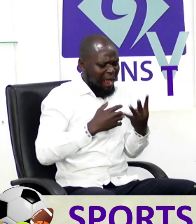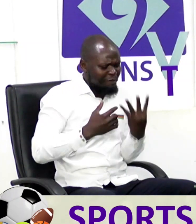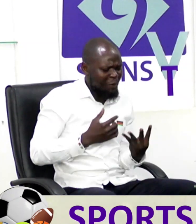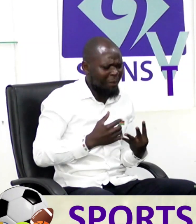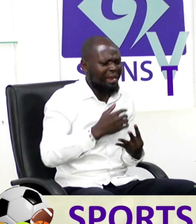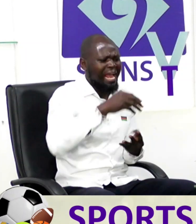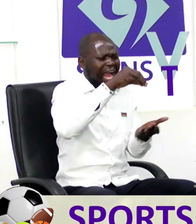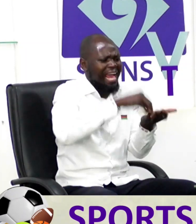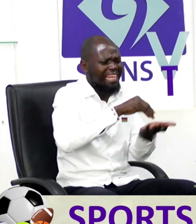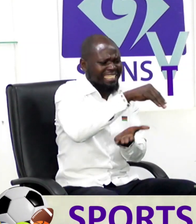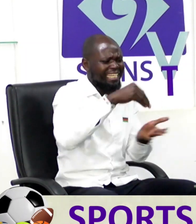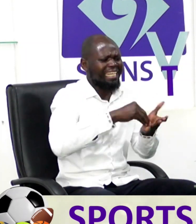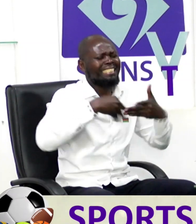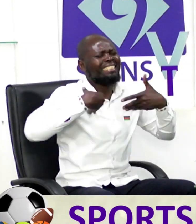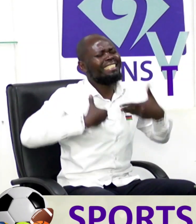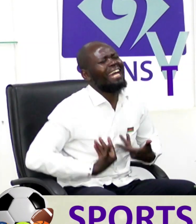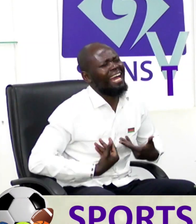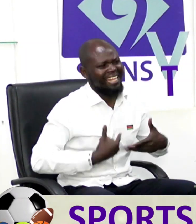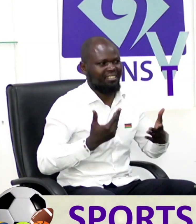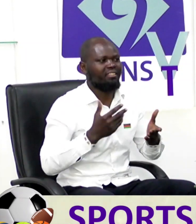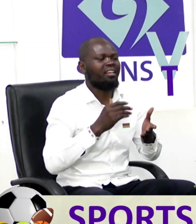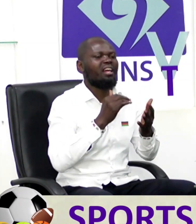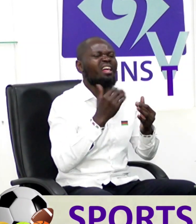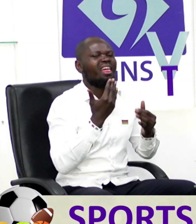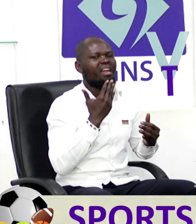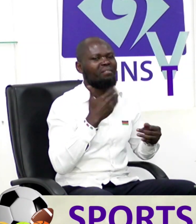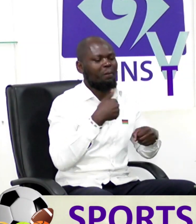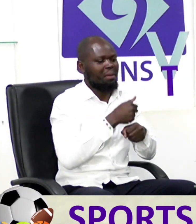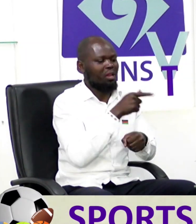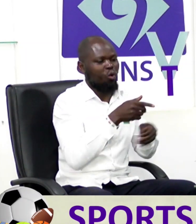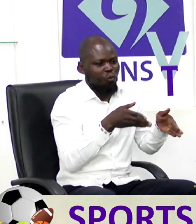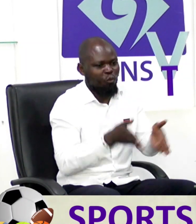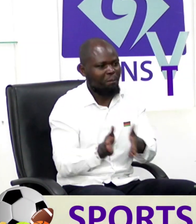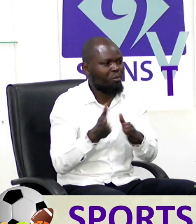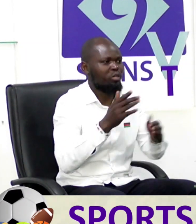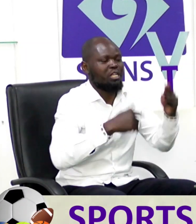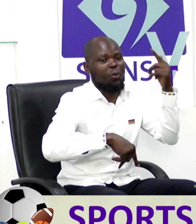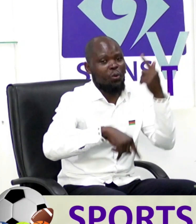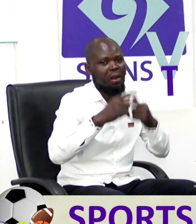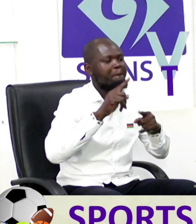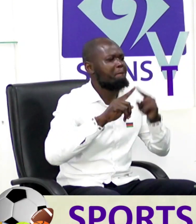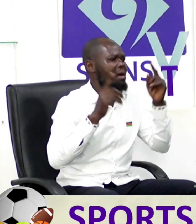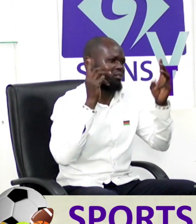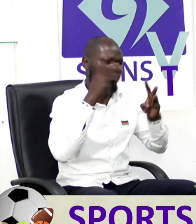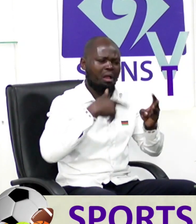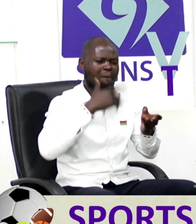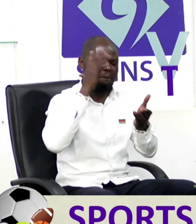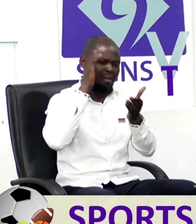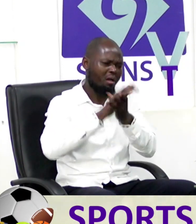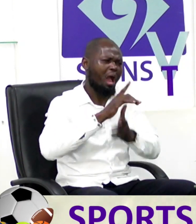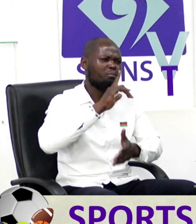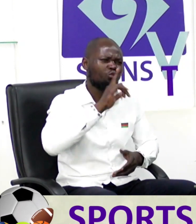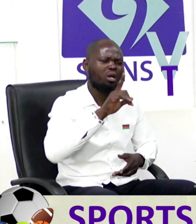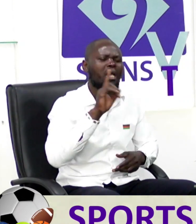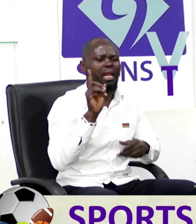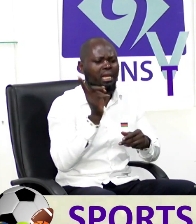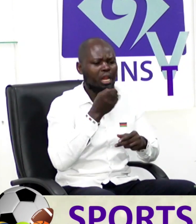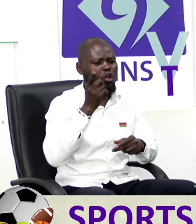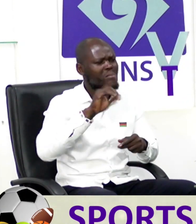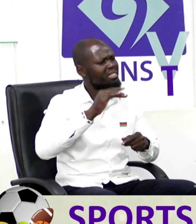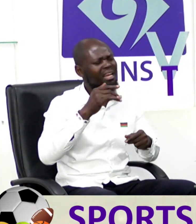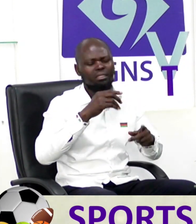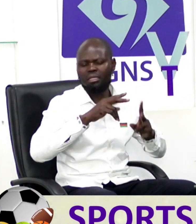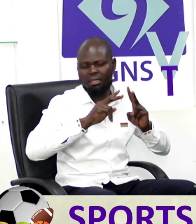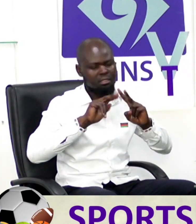stuck, because the defense now, it was the people that were remaining in defense really got tired. But